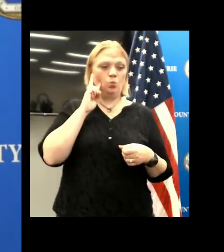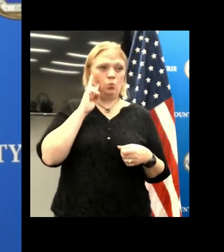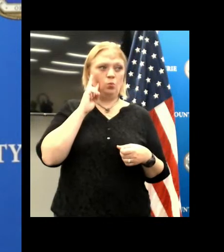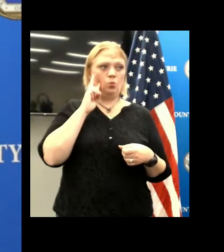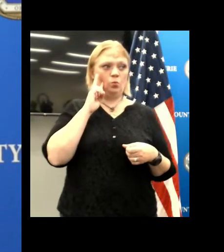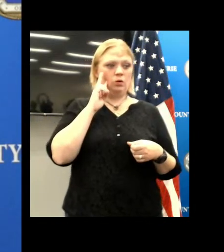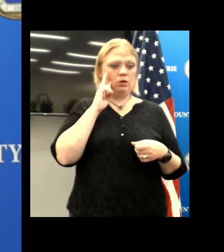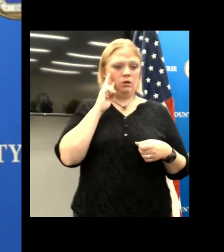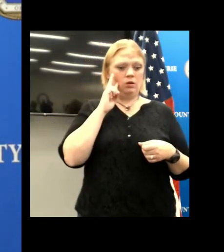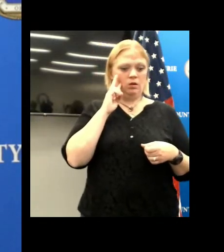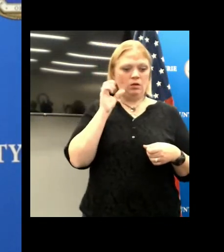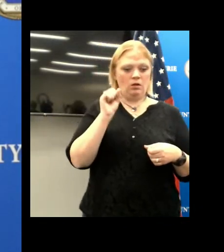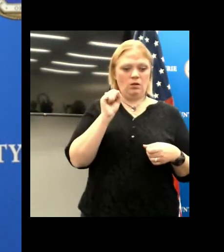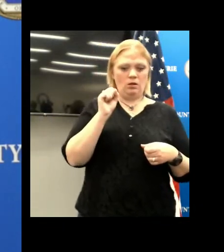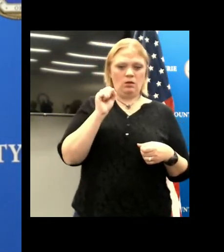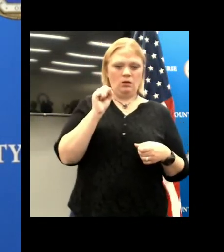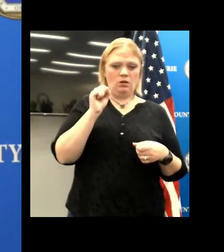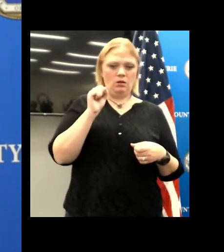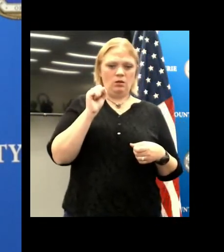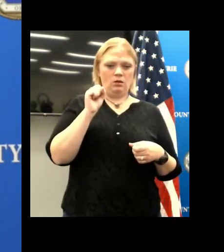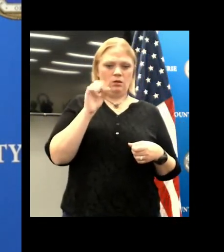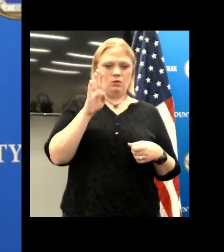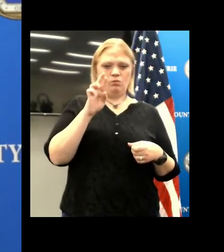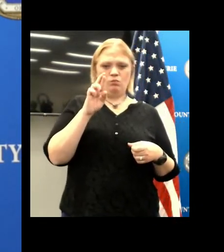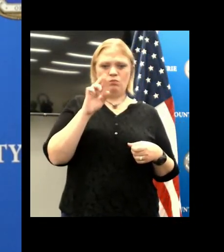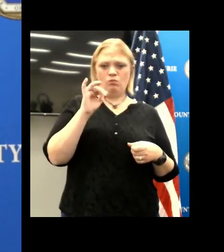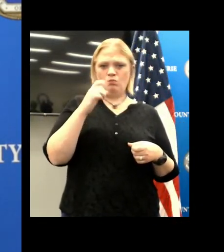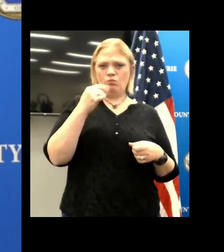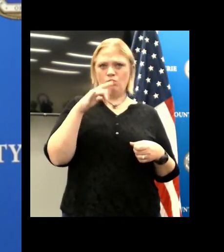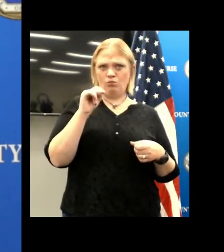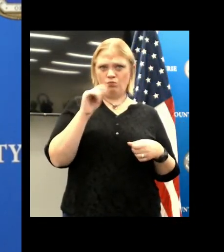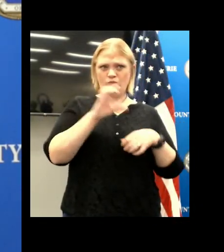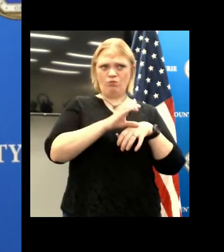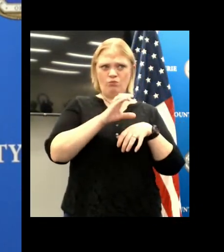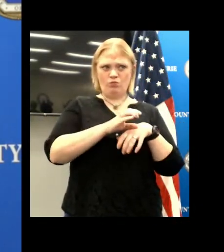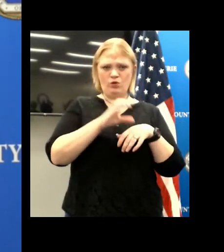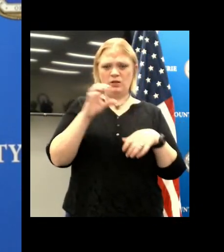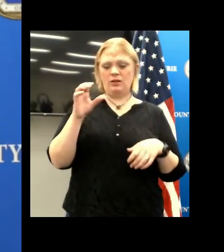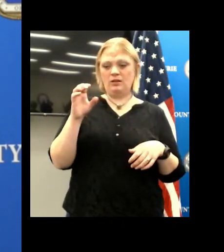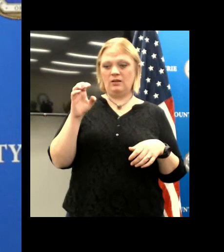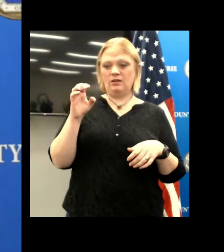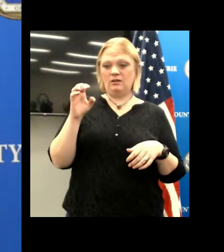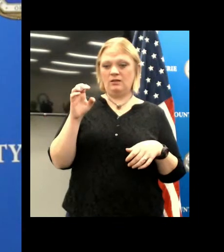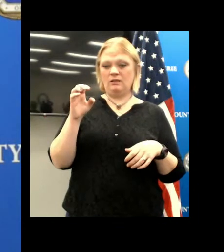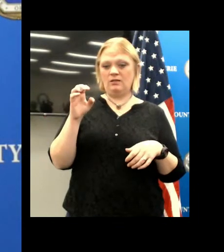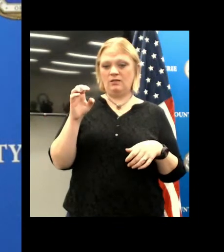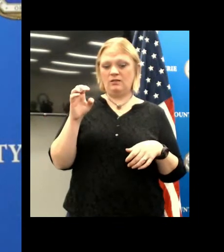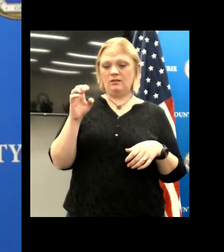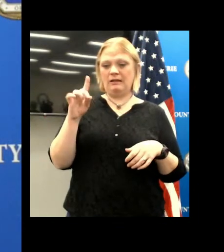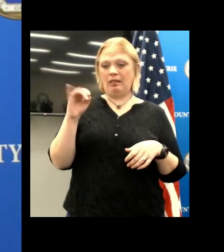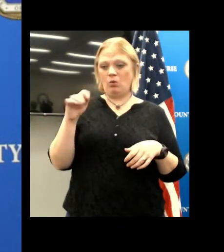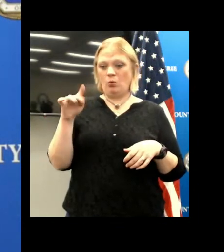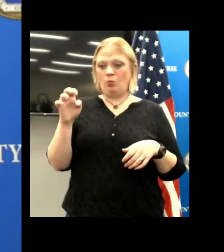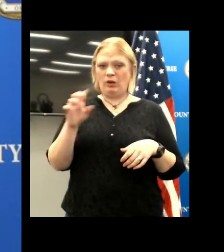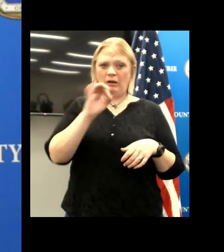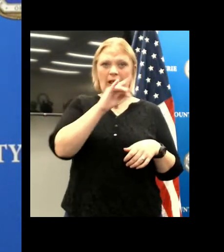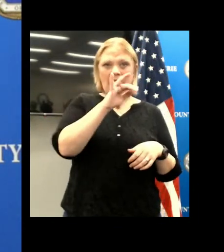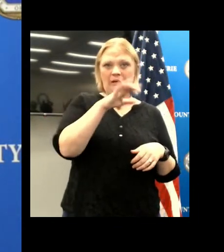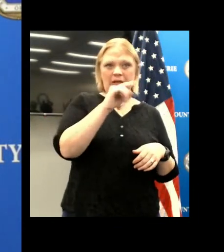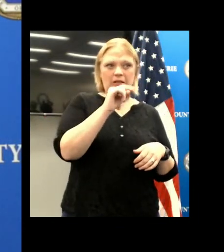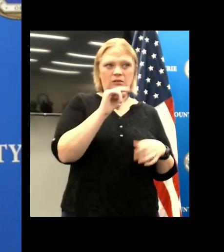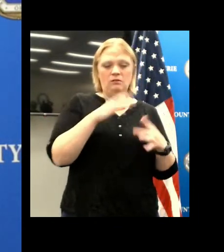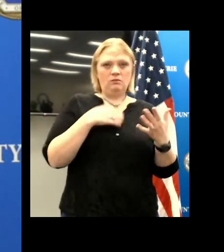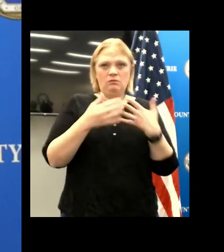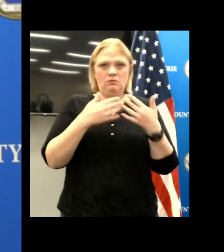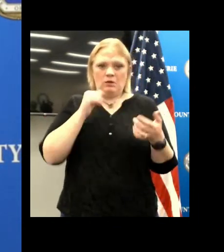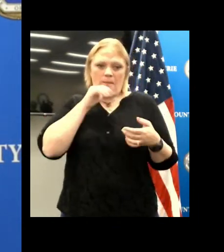the site St. Columba Bridget Church in the Ellicott District, even though I live in the Delaware District. You can go to any site, doesn't matter,